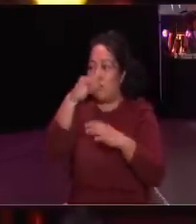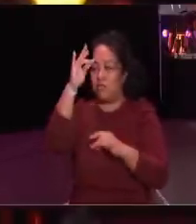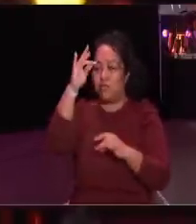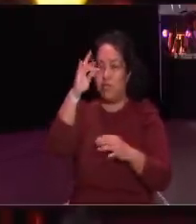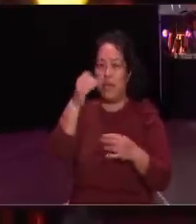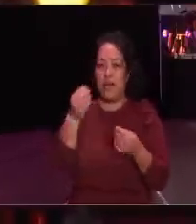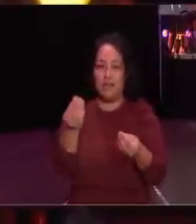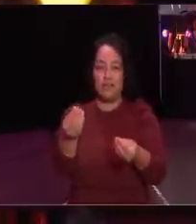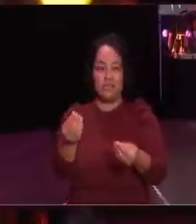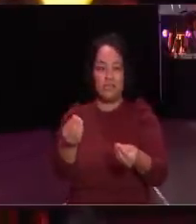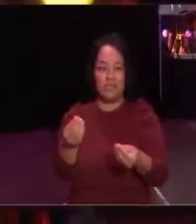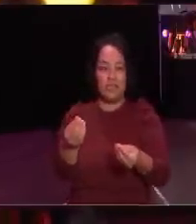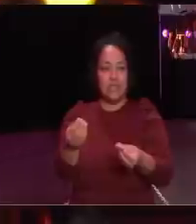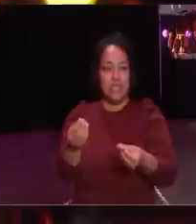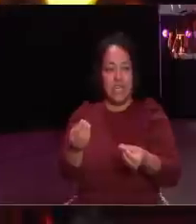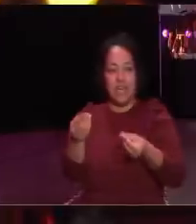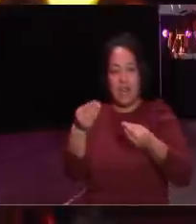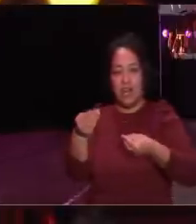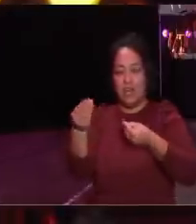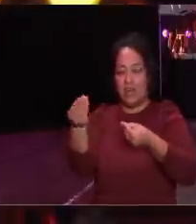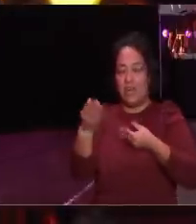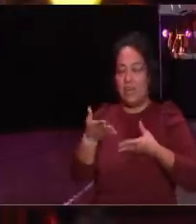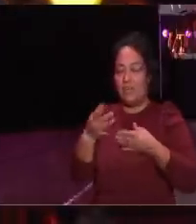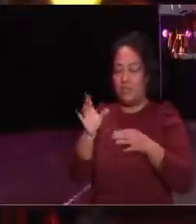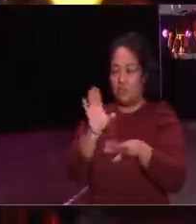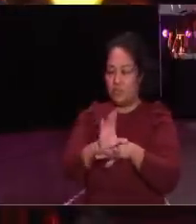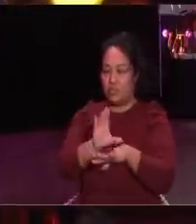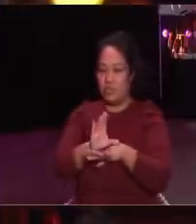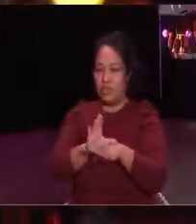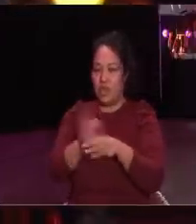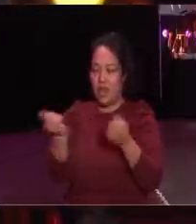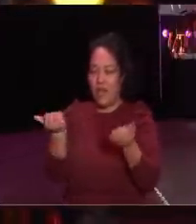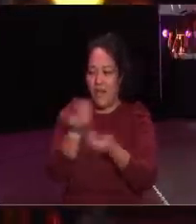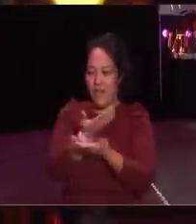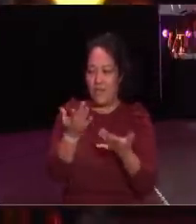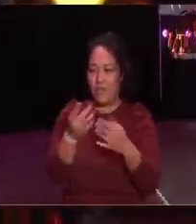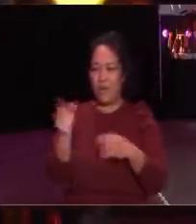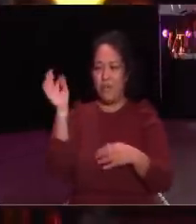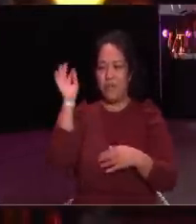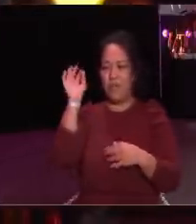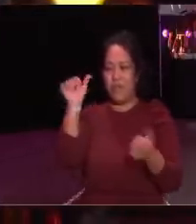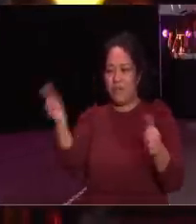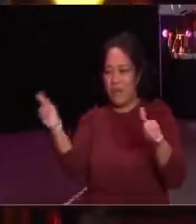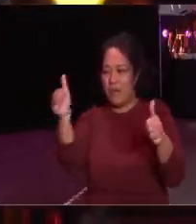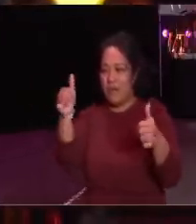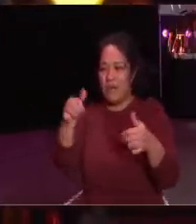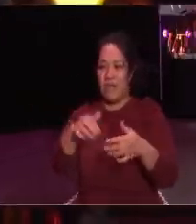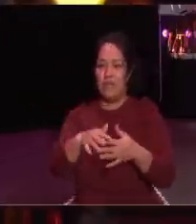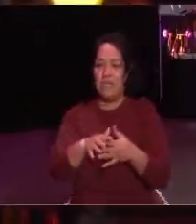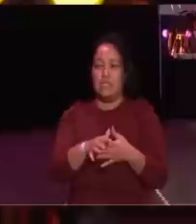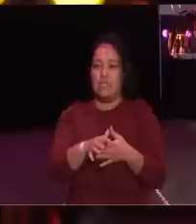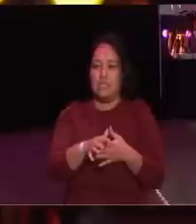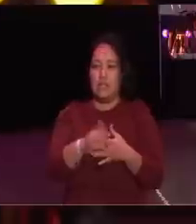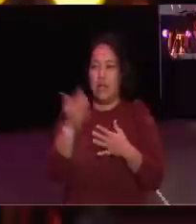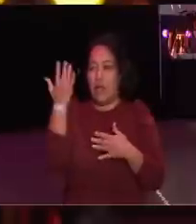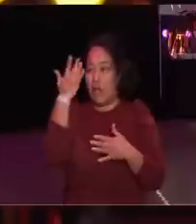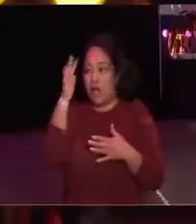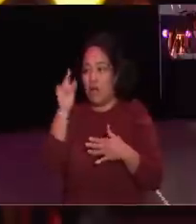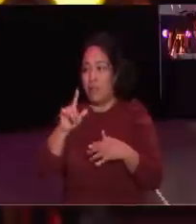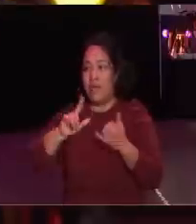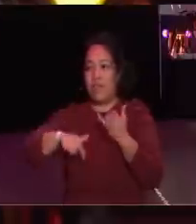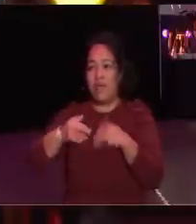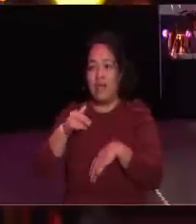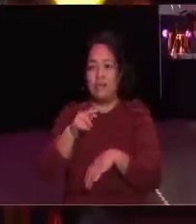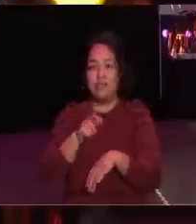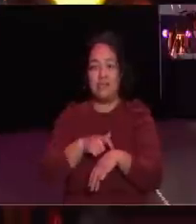iglesia. That has given the church. Que le ha dado a todos aquellos que son bautizados. Everyone that is baptized. Yo no sé cuándo fue la última vez que hablaste en lenguas. I don't know when the last